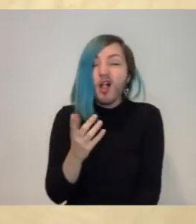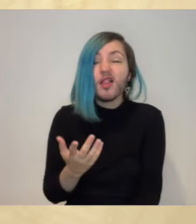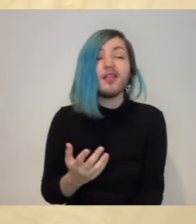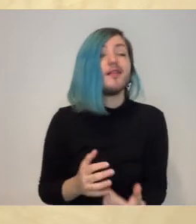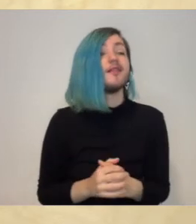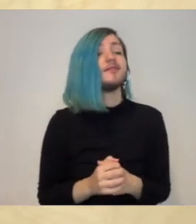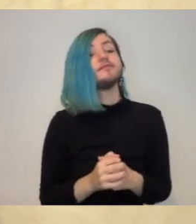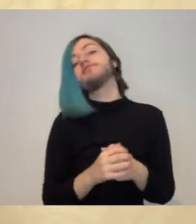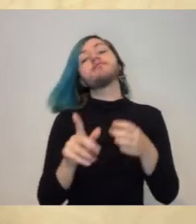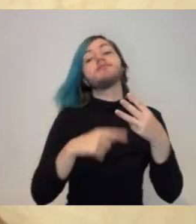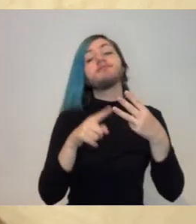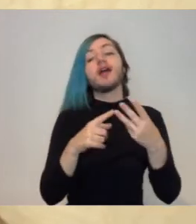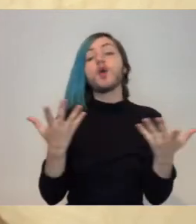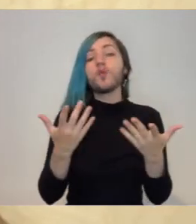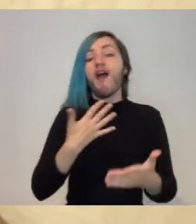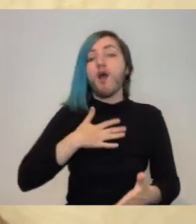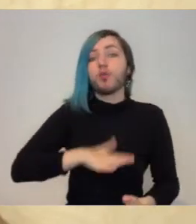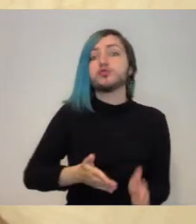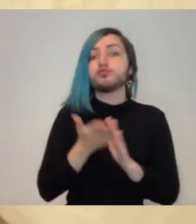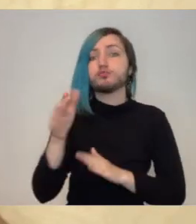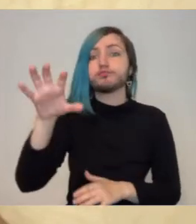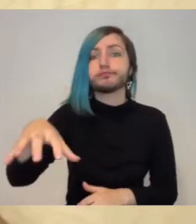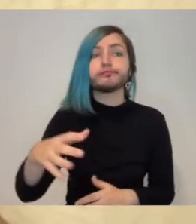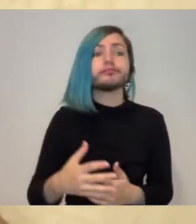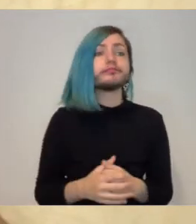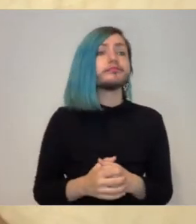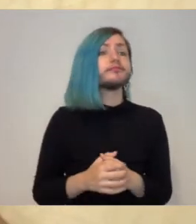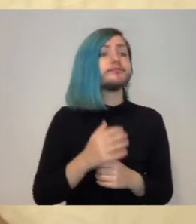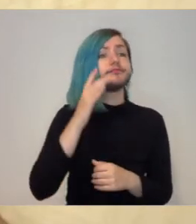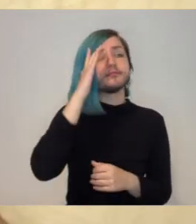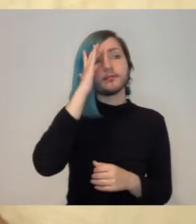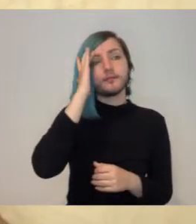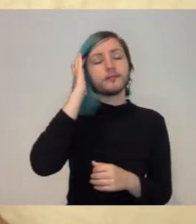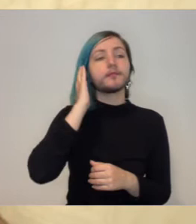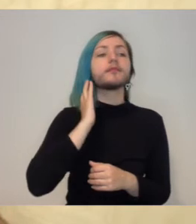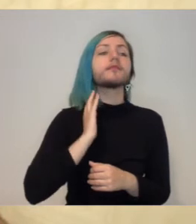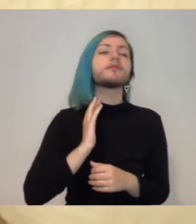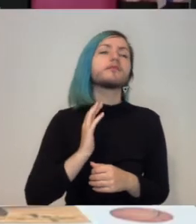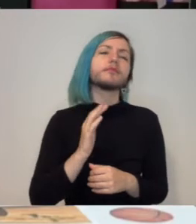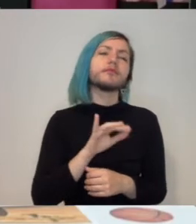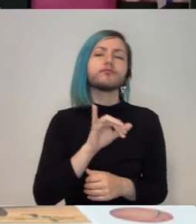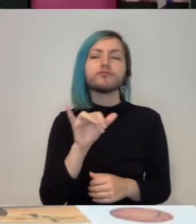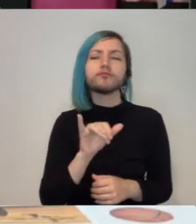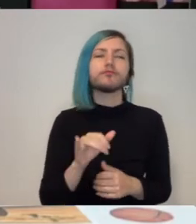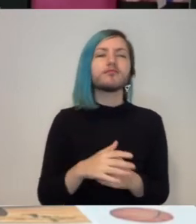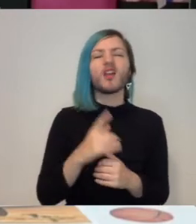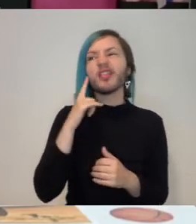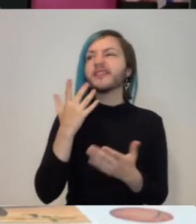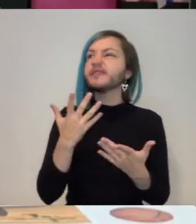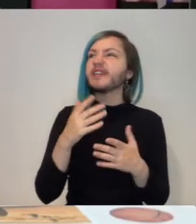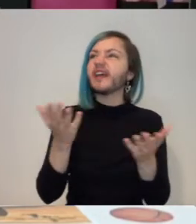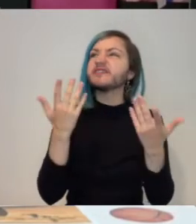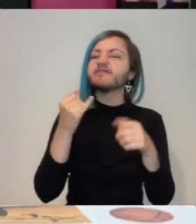going to think about where I'd like to be. And I think it's a bit of a grey